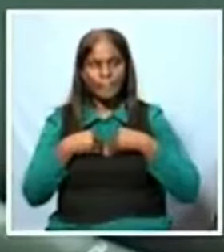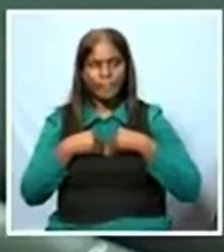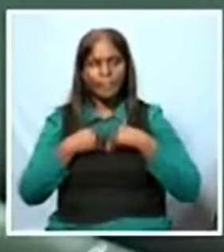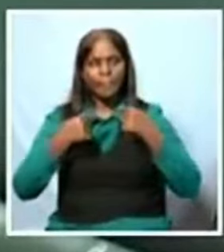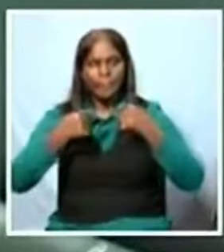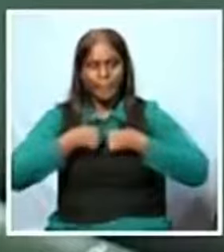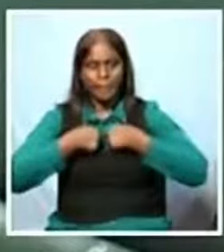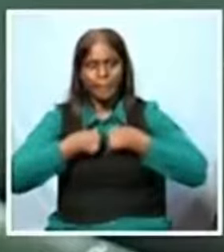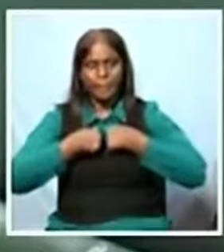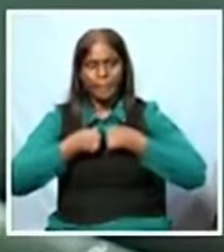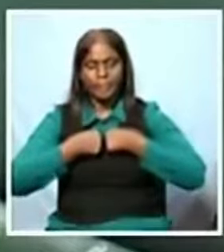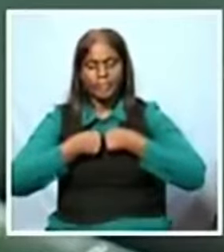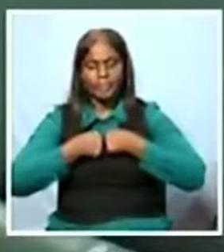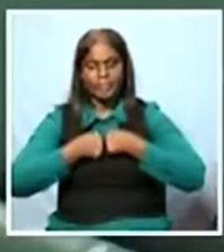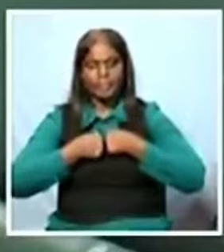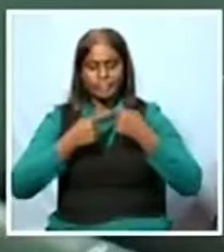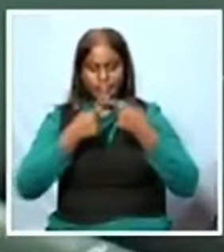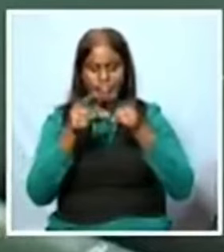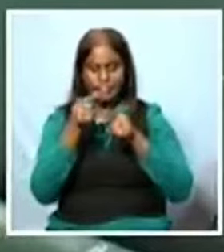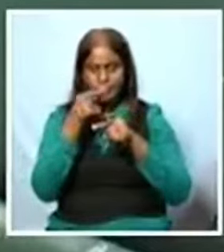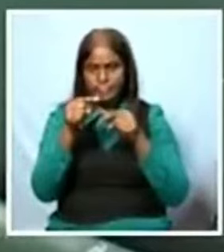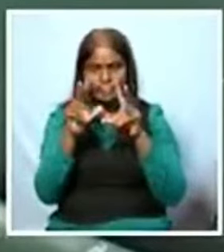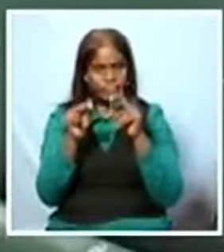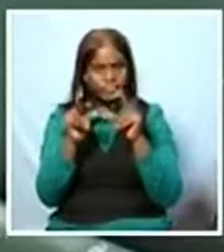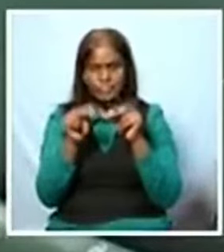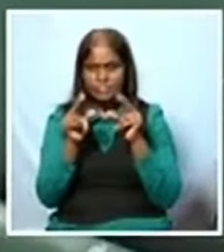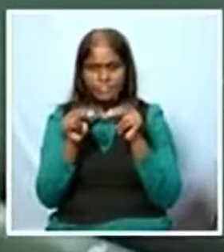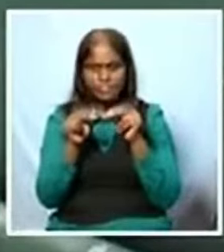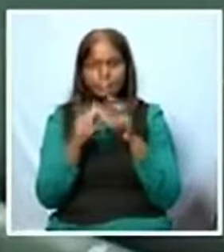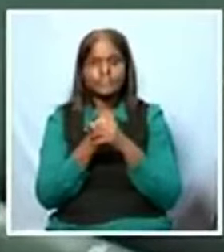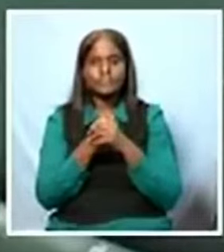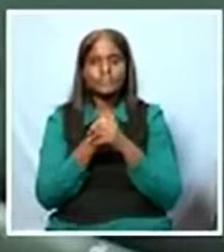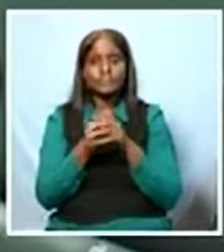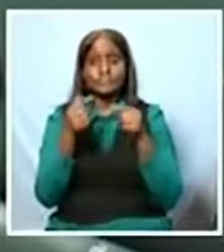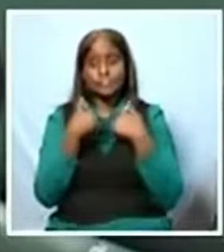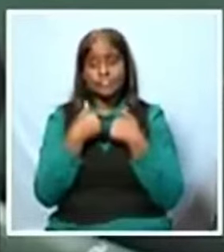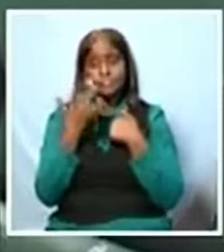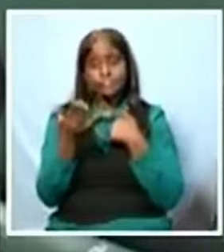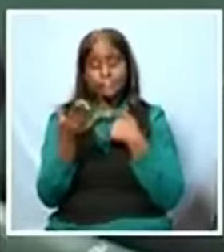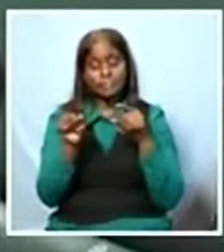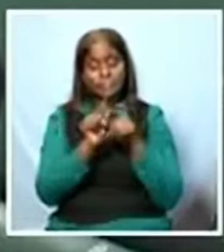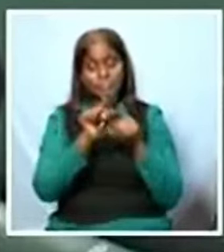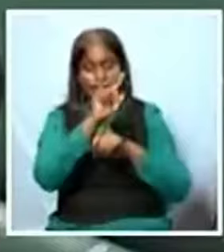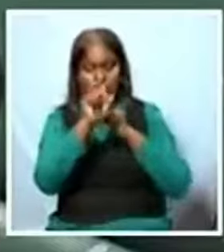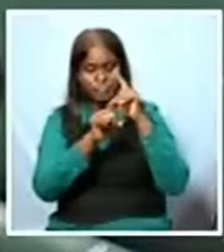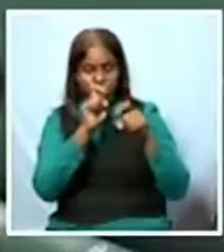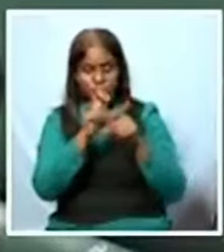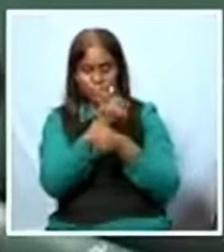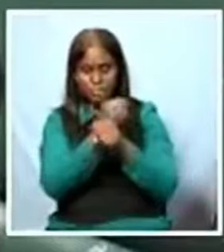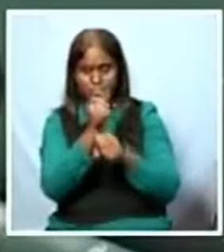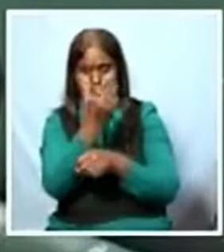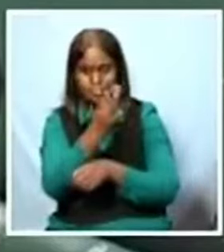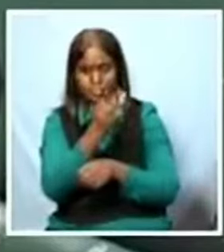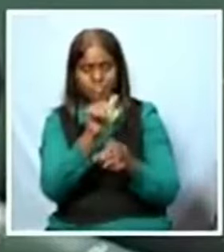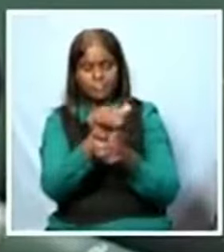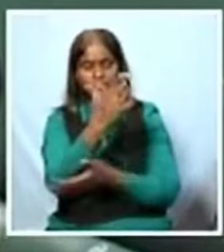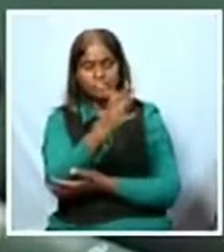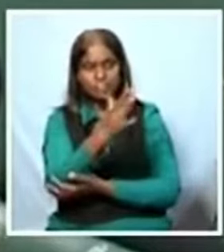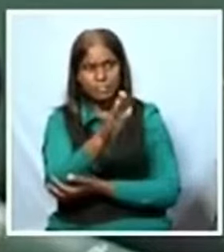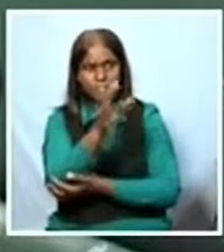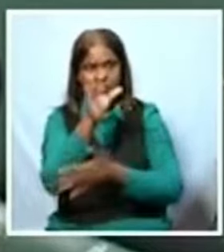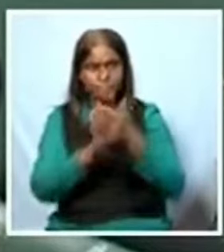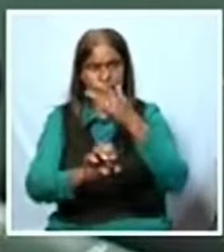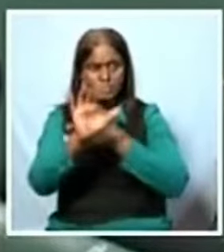aye. Of the contrary say no. The ayes have it. The question is resolved in the affirmative.